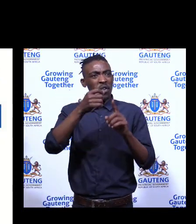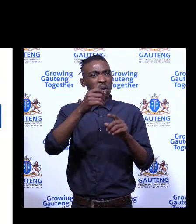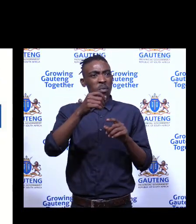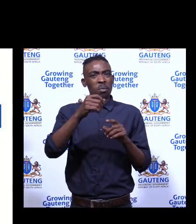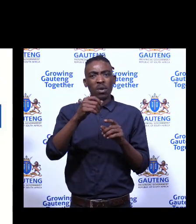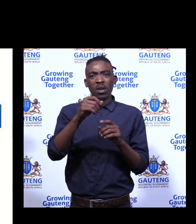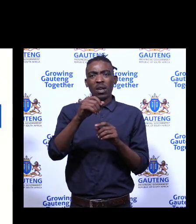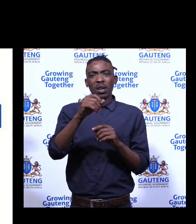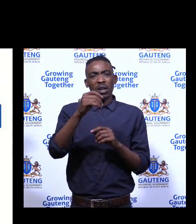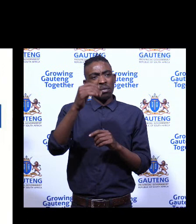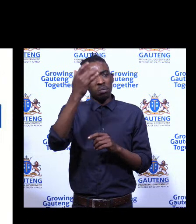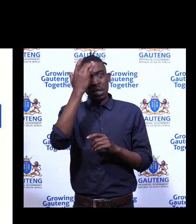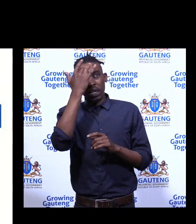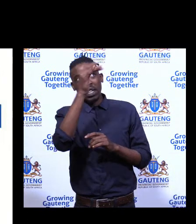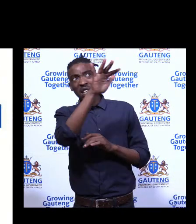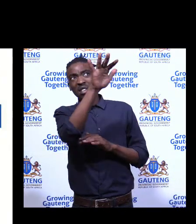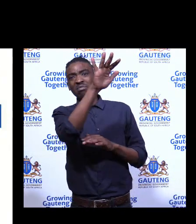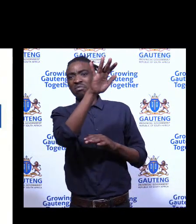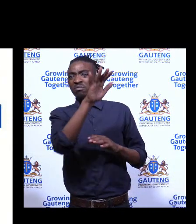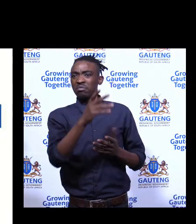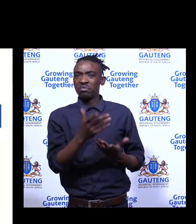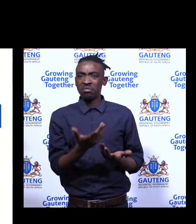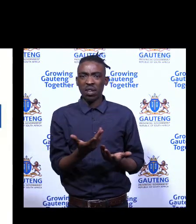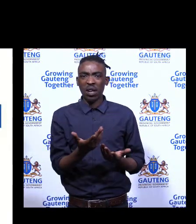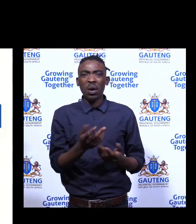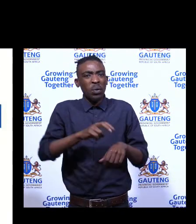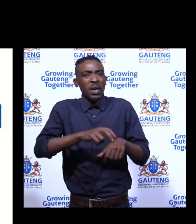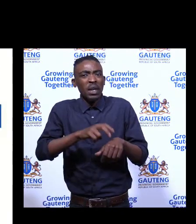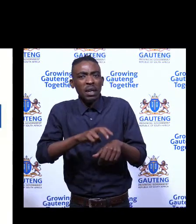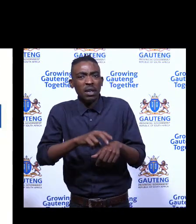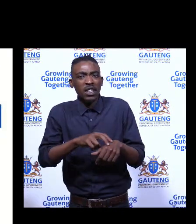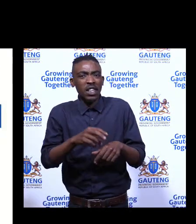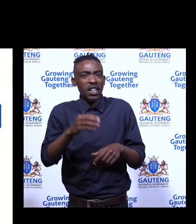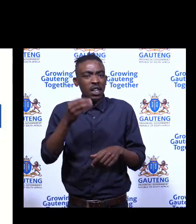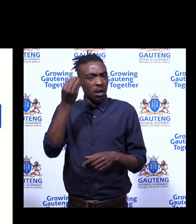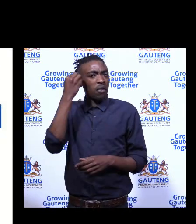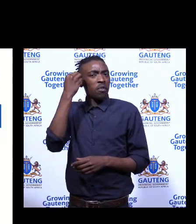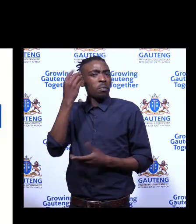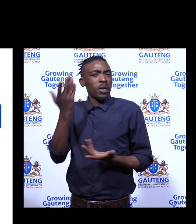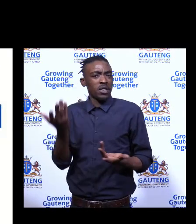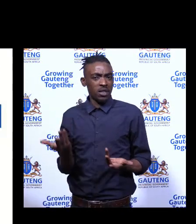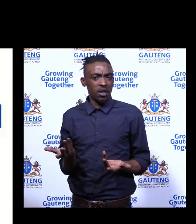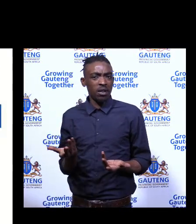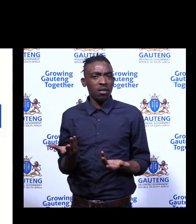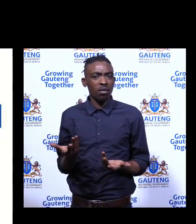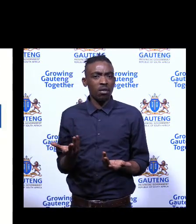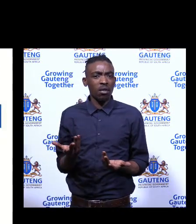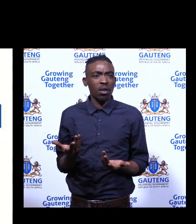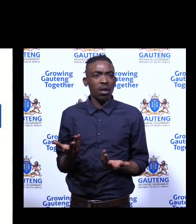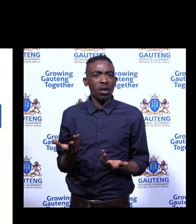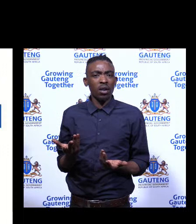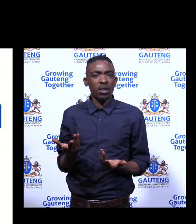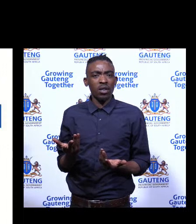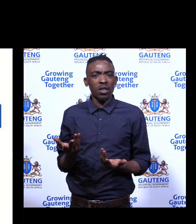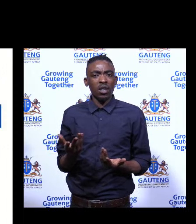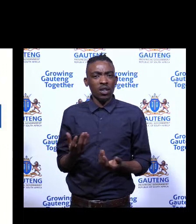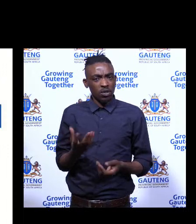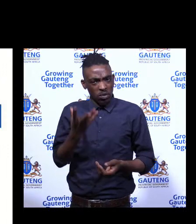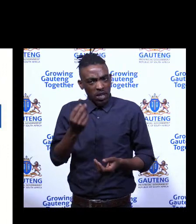that we need data so that we can be able to provide